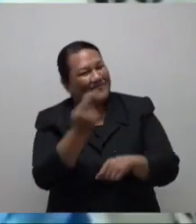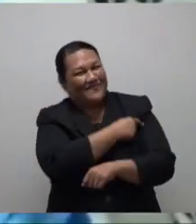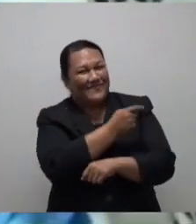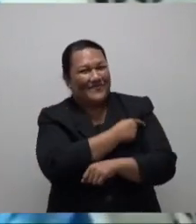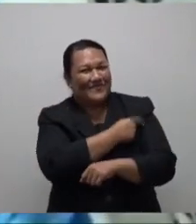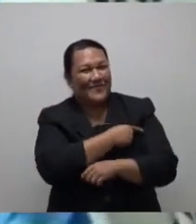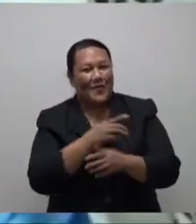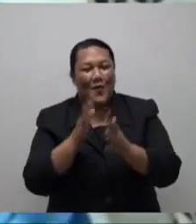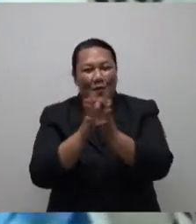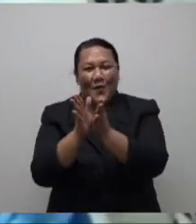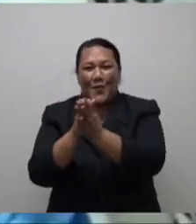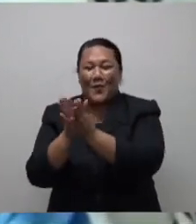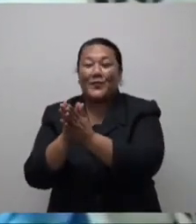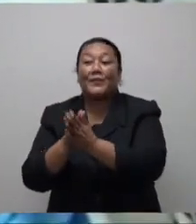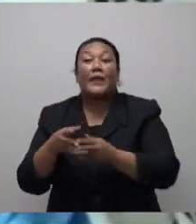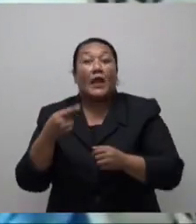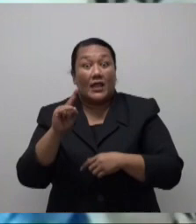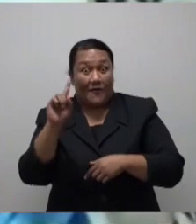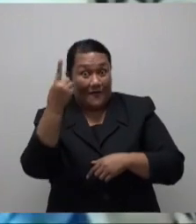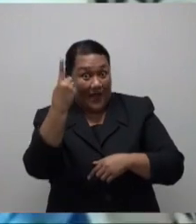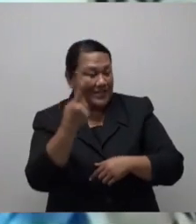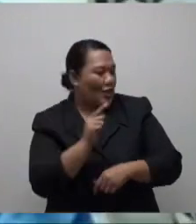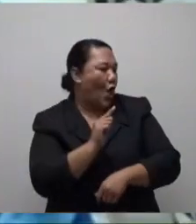first dose of